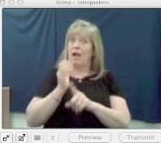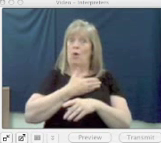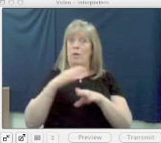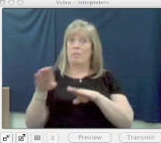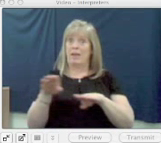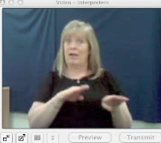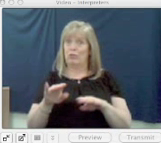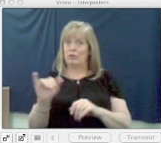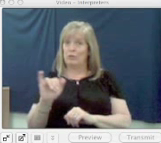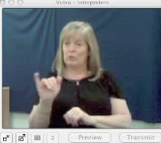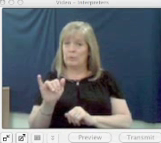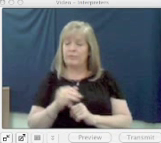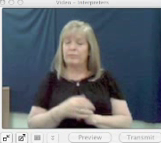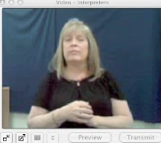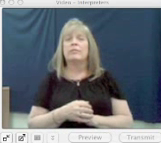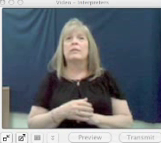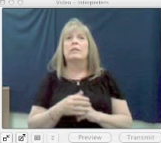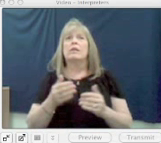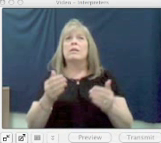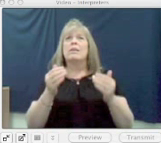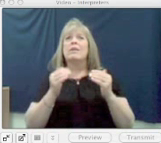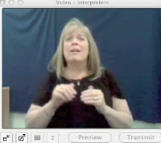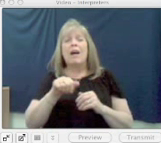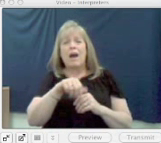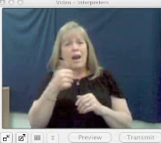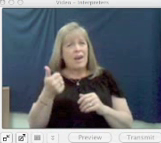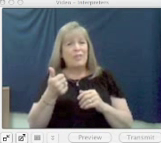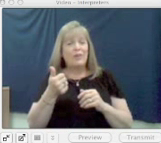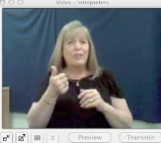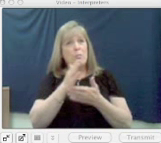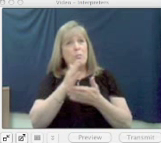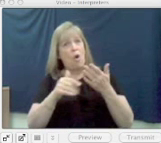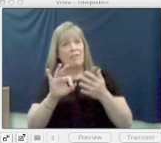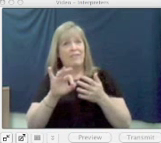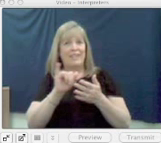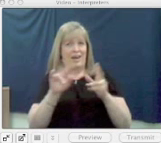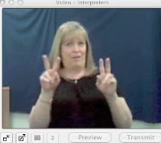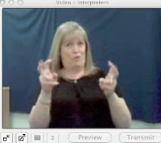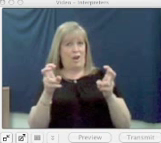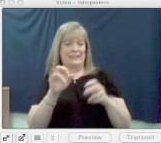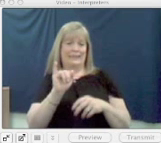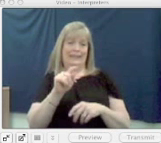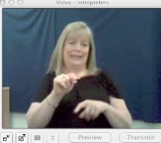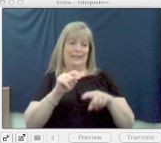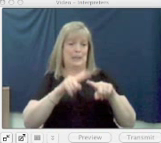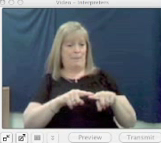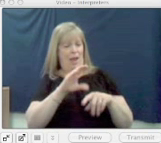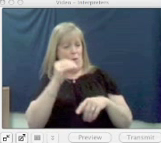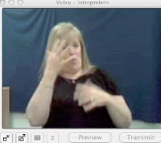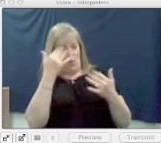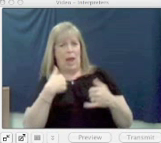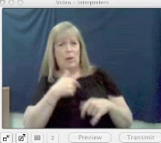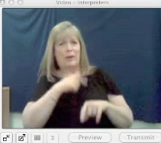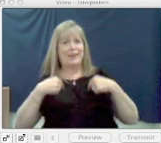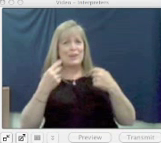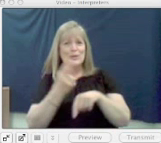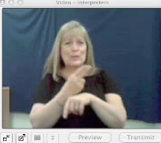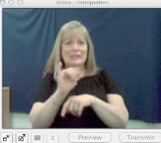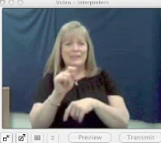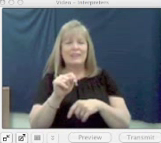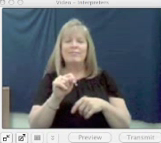The other aspect about it depends, and the fact that it exists, suggests that we don't have a